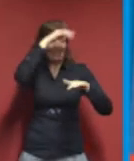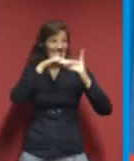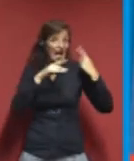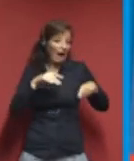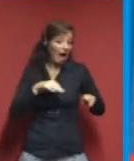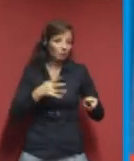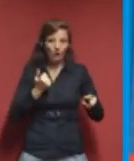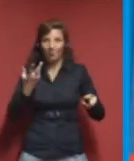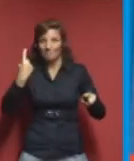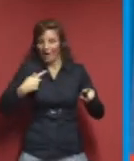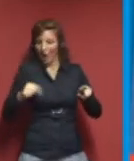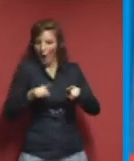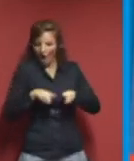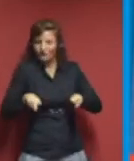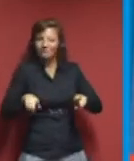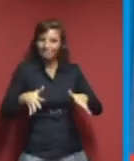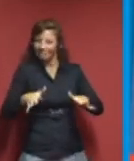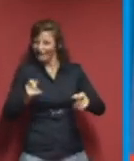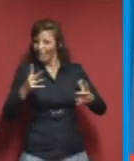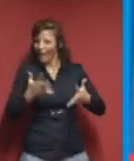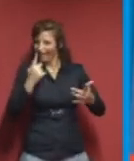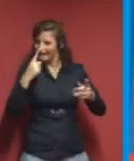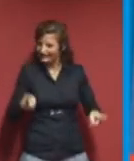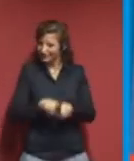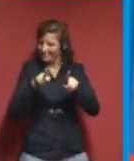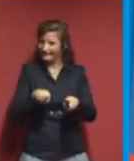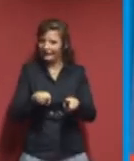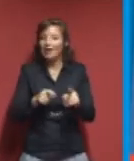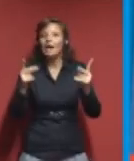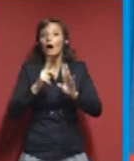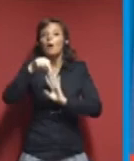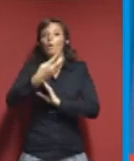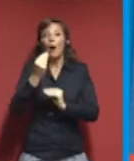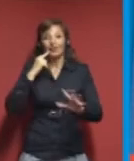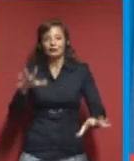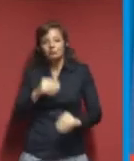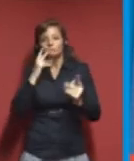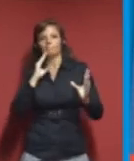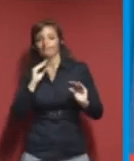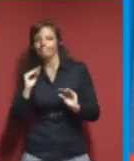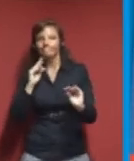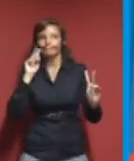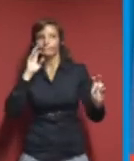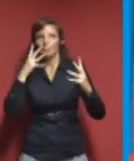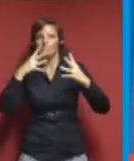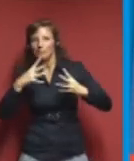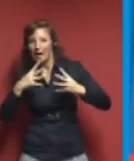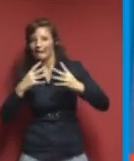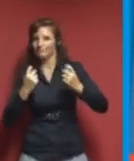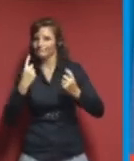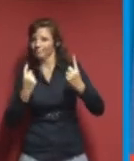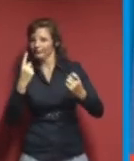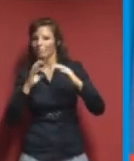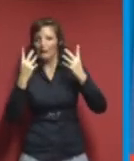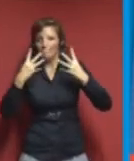When people started moving into the suburbs and they had more room to roam around with their projects, go-karts were really popular. This one